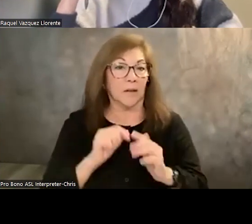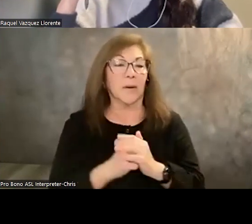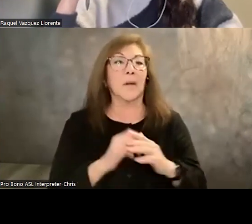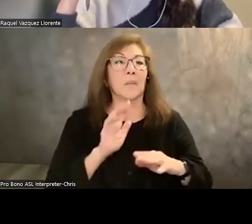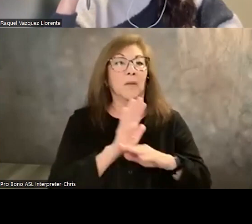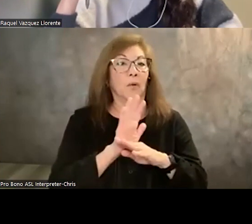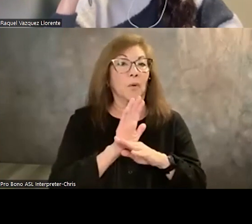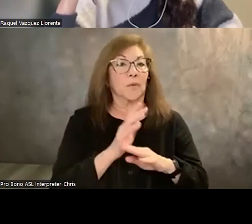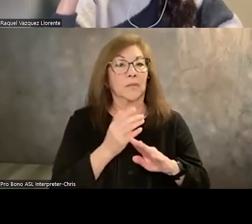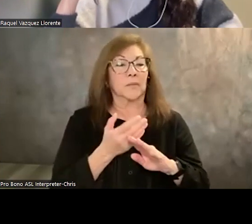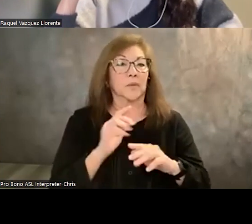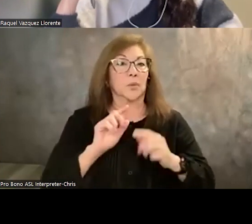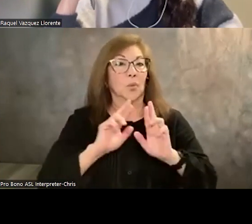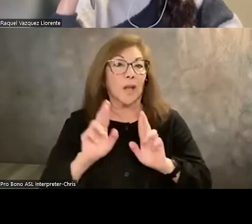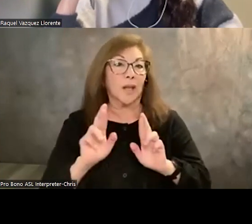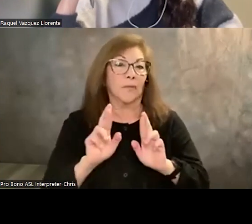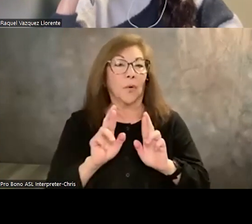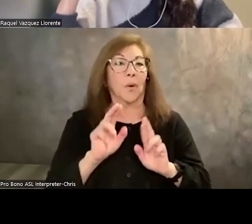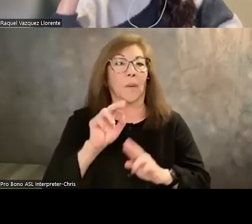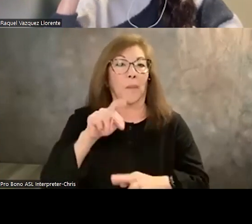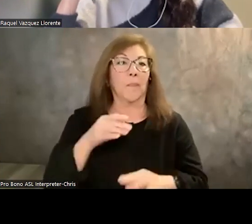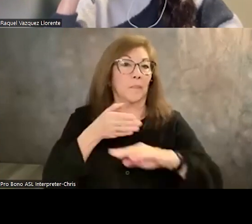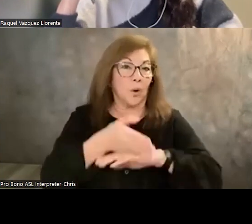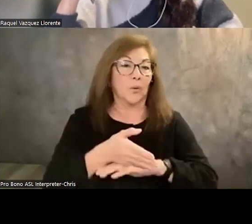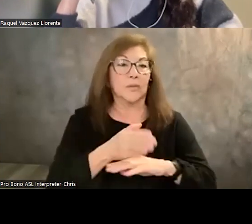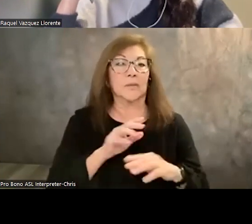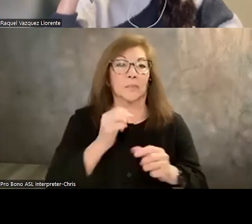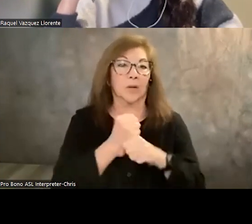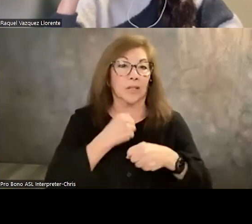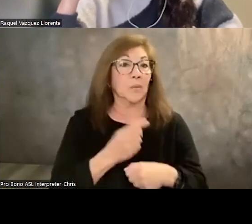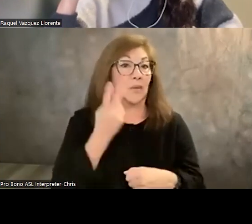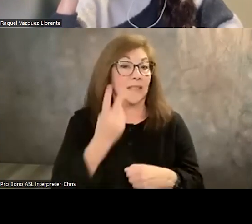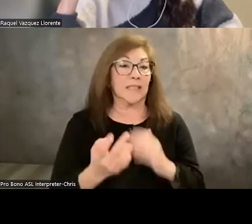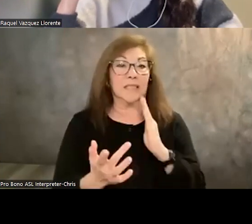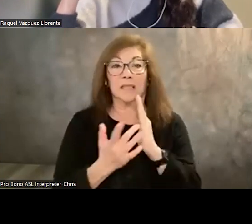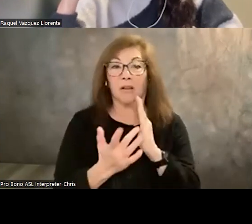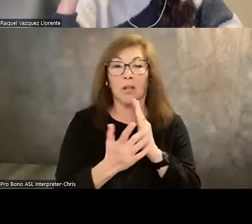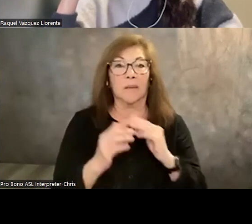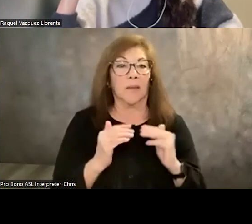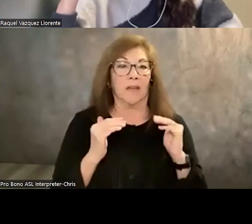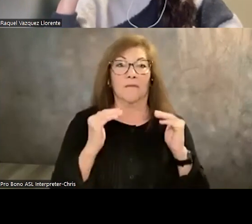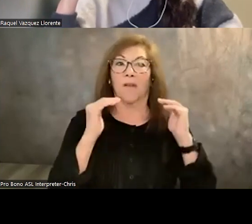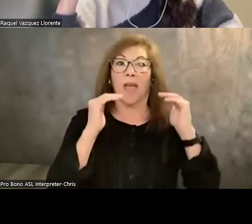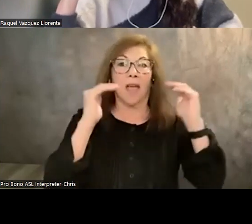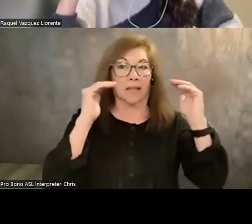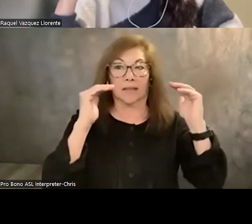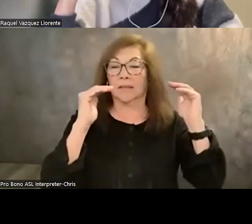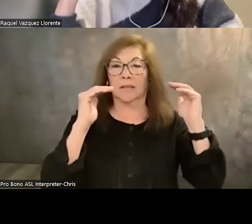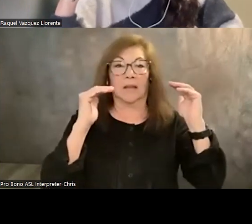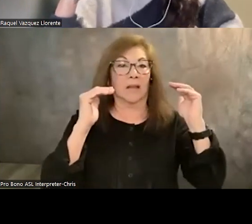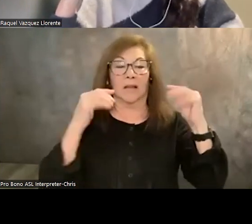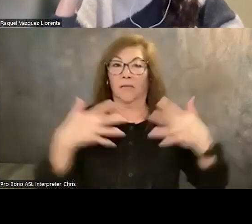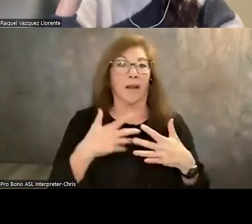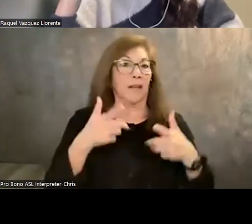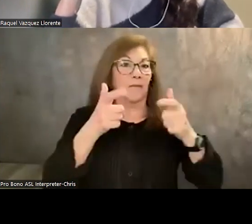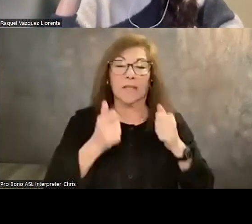like ready for post-production, only because we had seen this technology sort of advanced like in such a frightening speed in